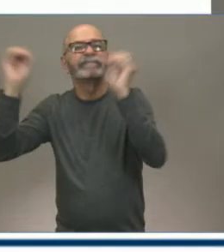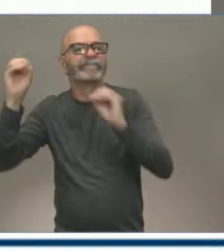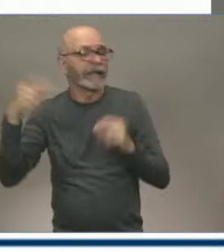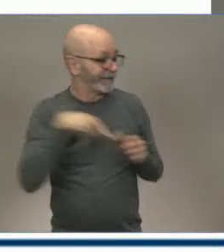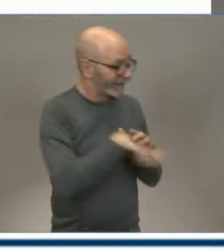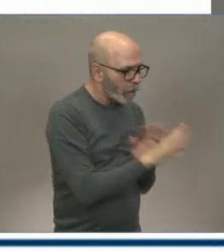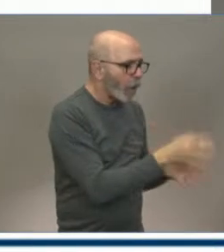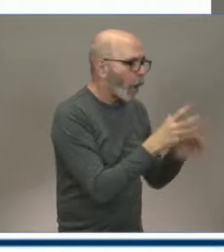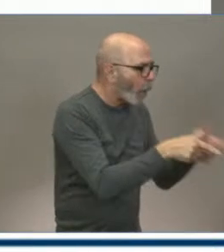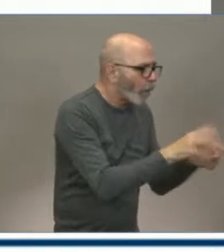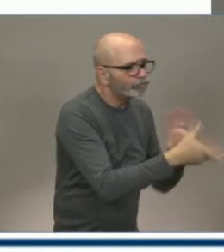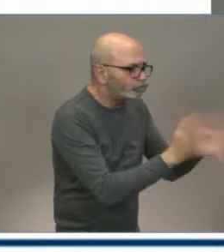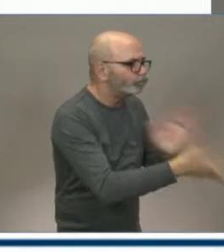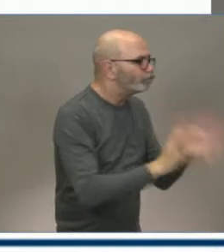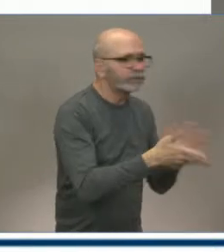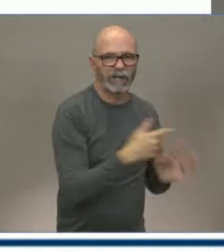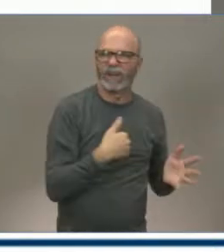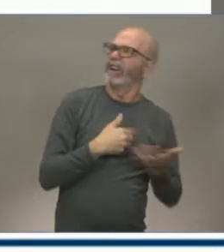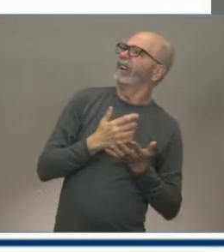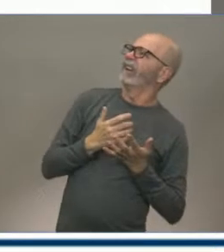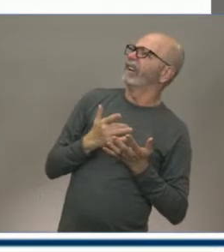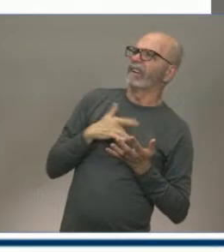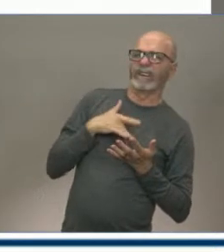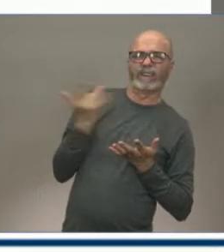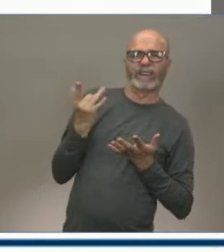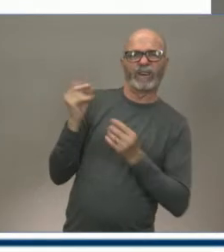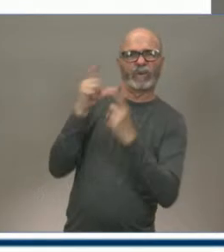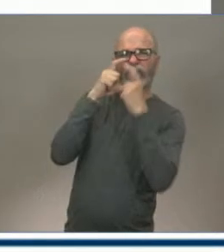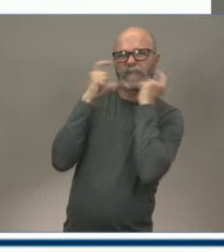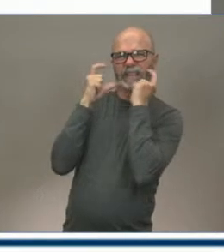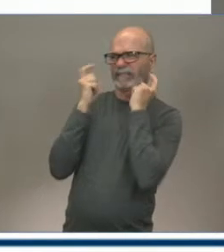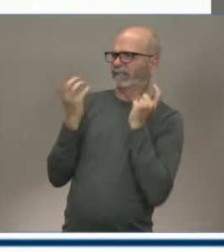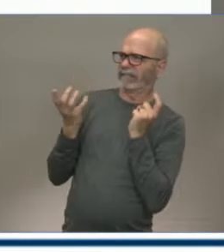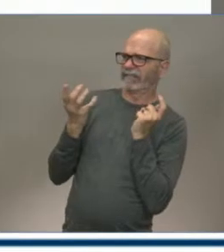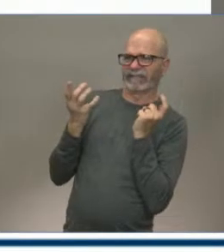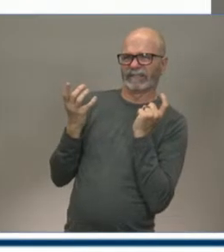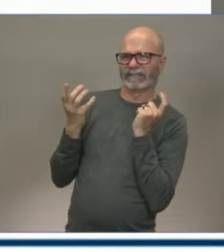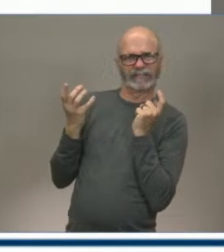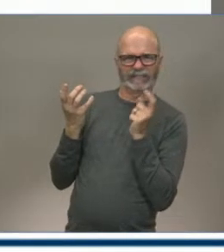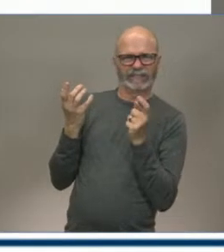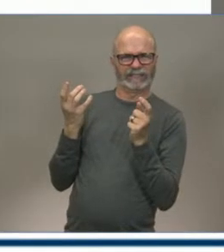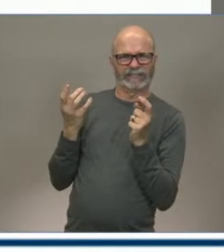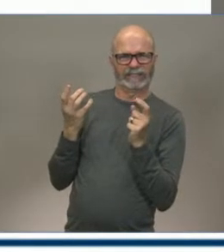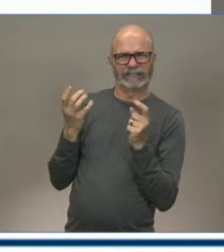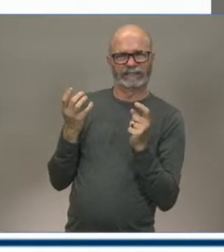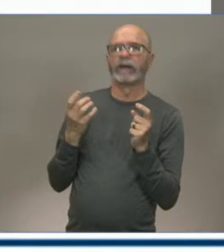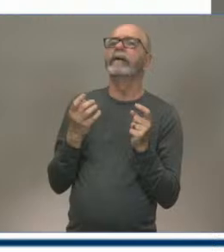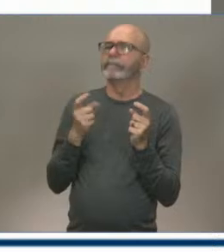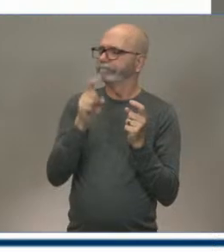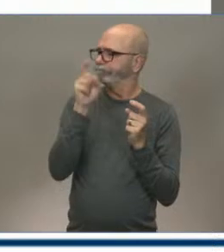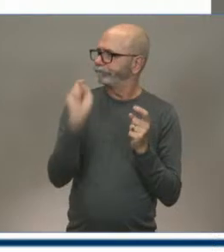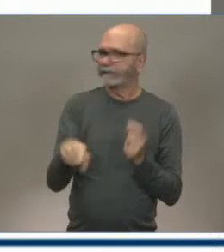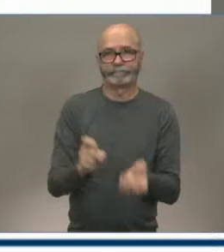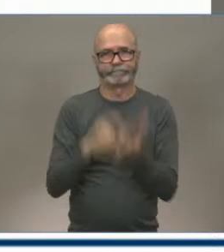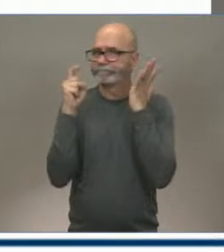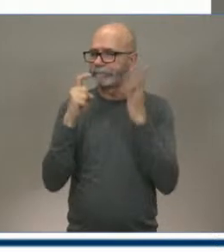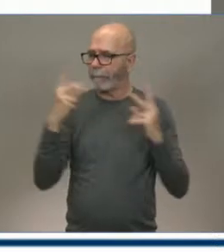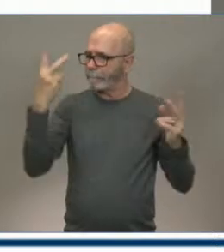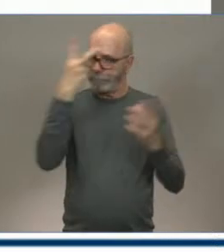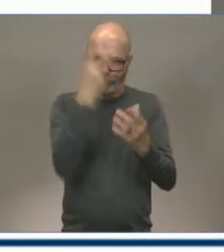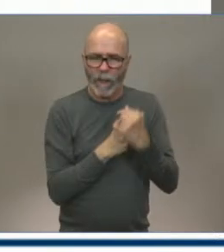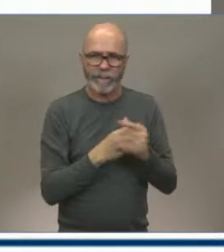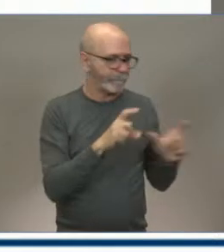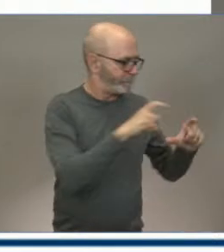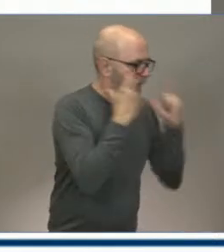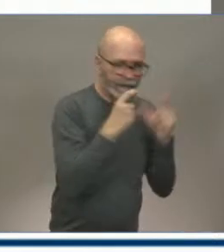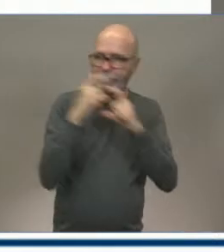care, or if anybody else who's in the home and is in close proximity as that care is being delivered, then those people also need to